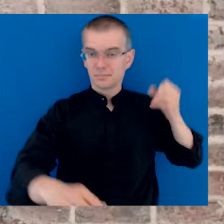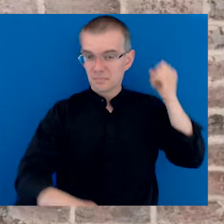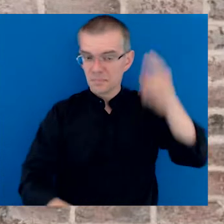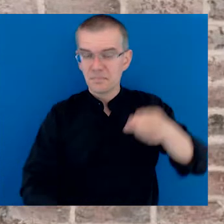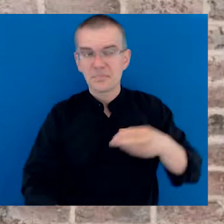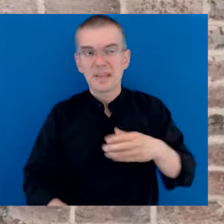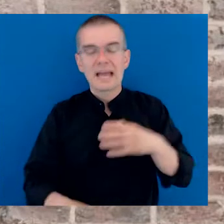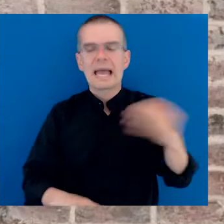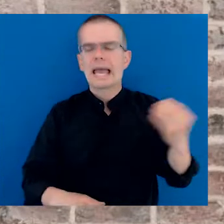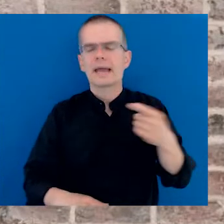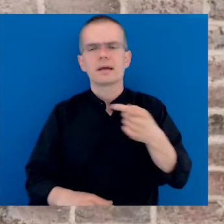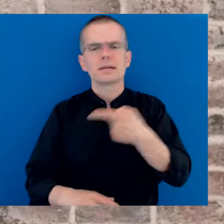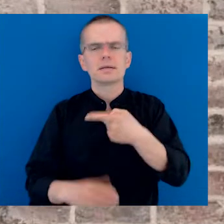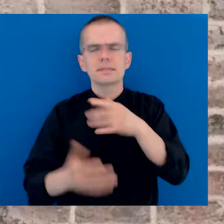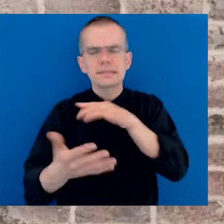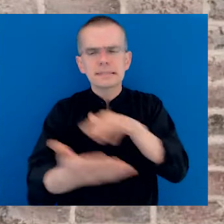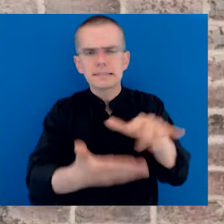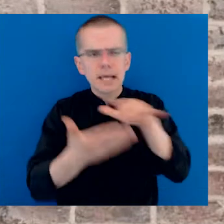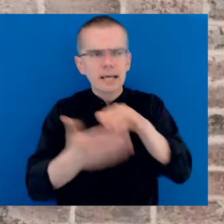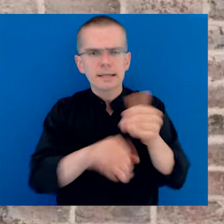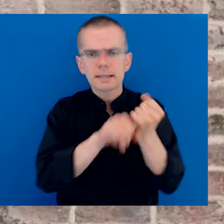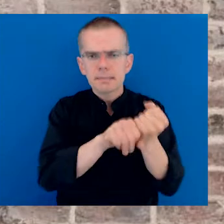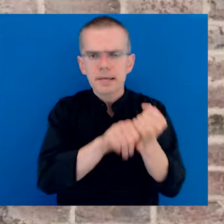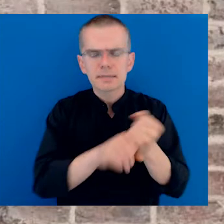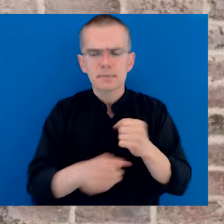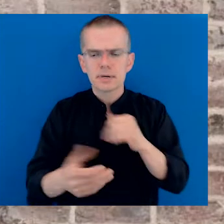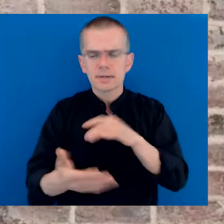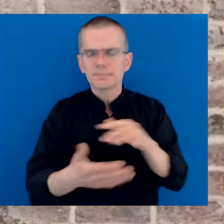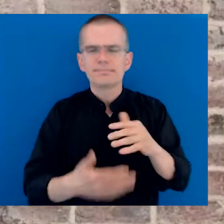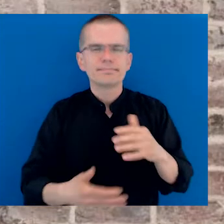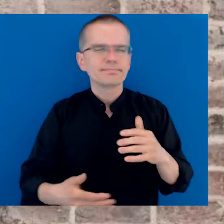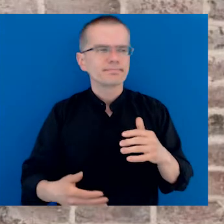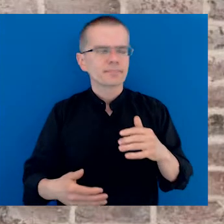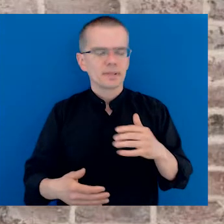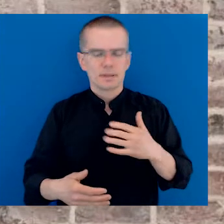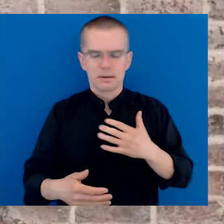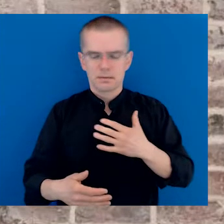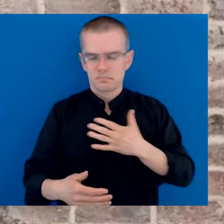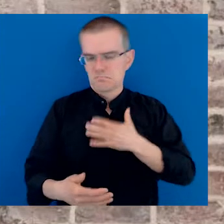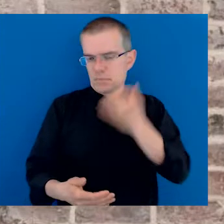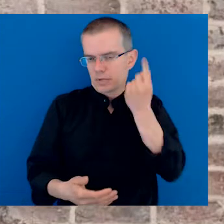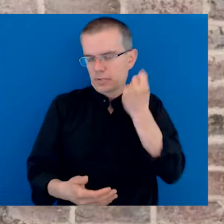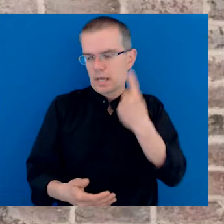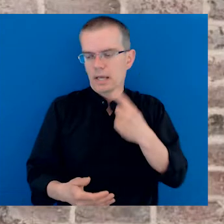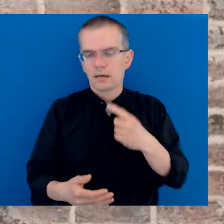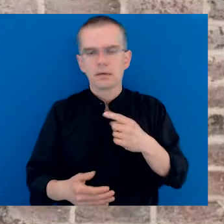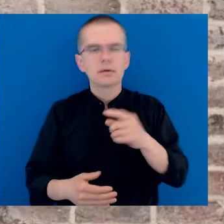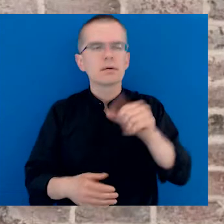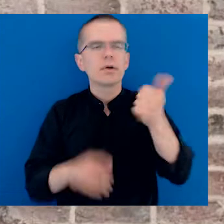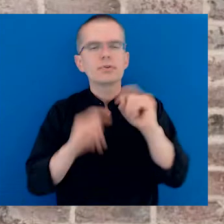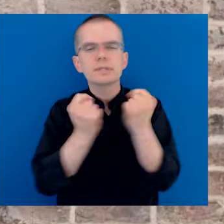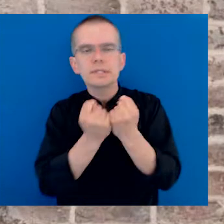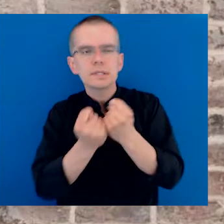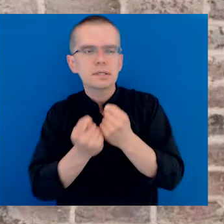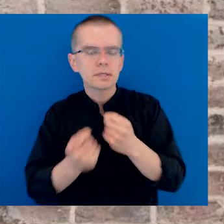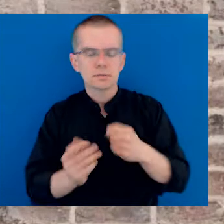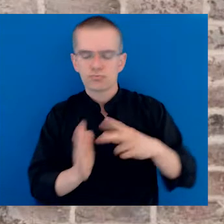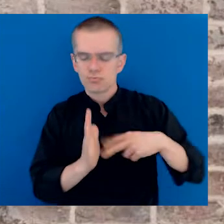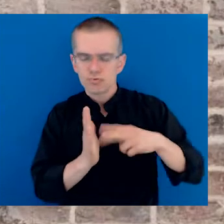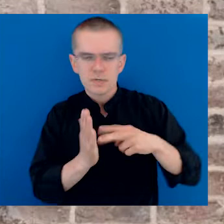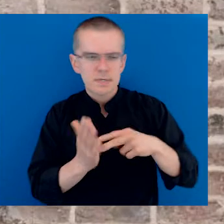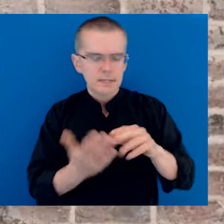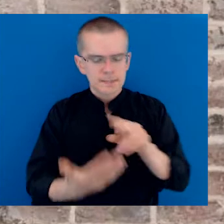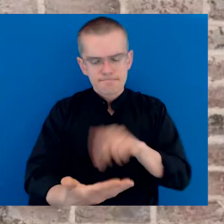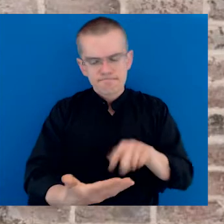really a student of the game too. I mean, I understand that, you know, he would read about the other teams, he would study it. He